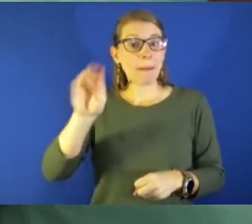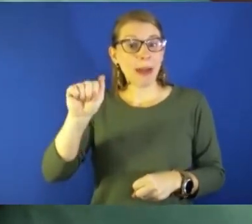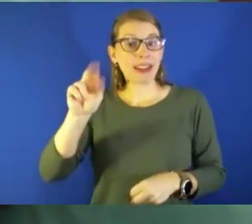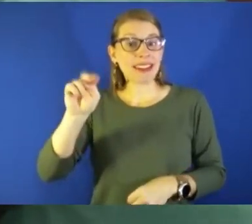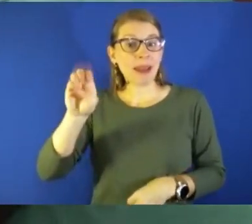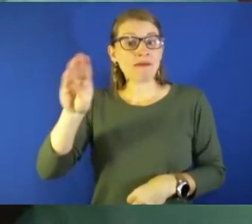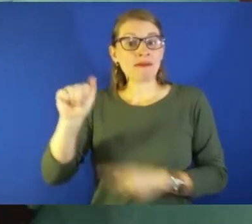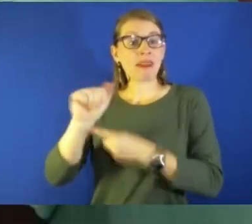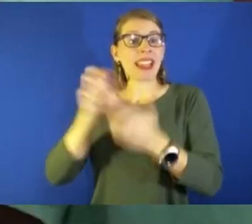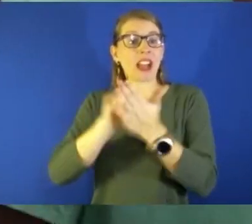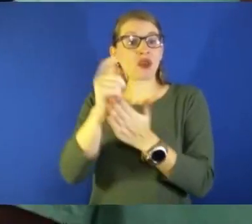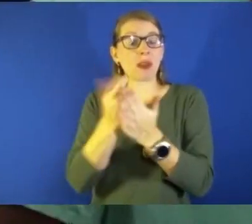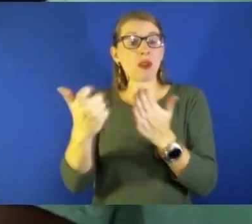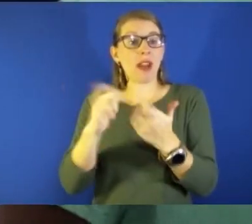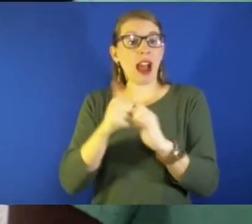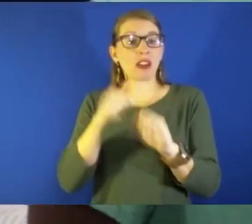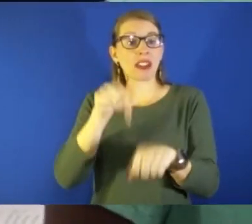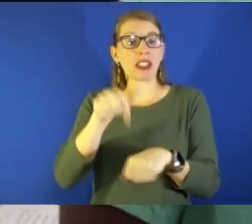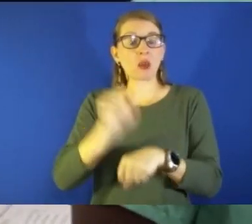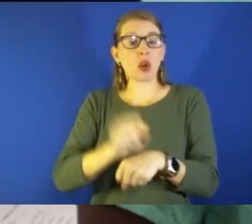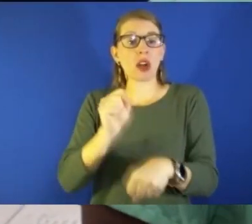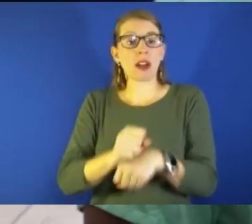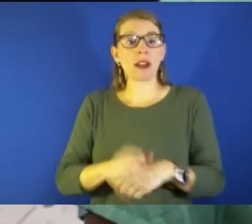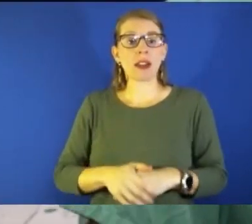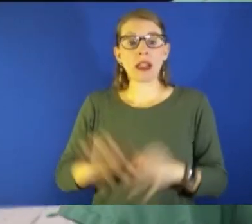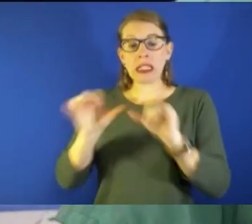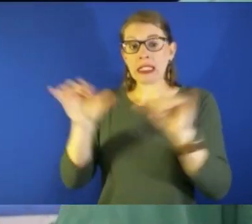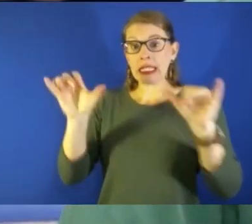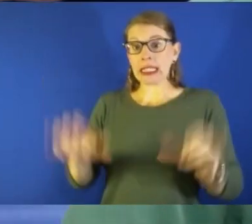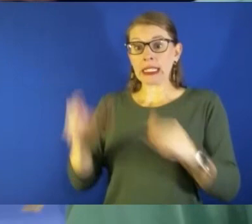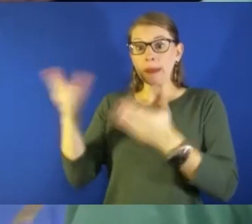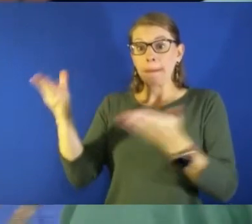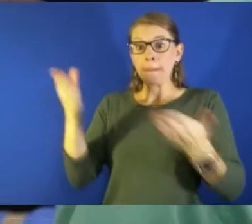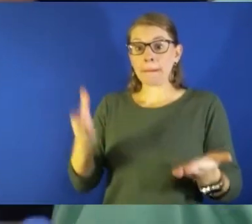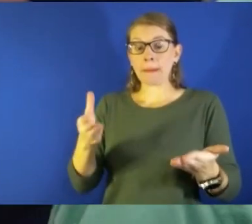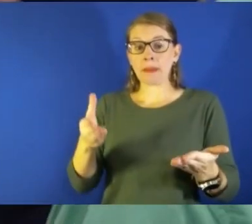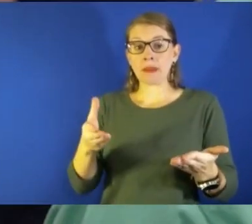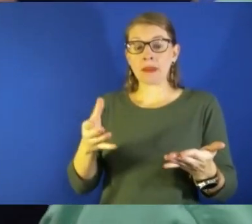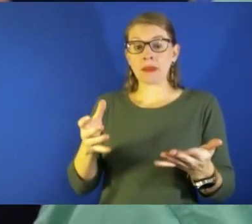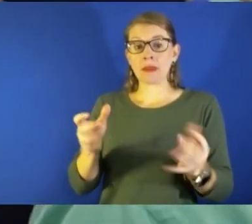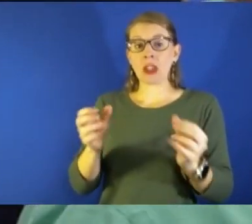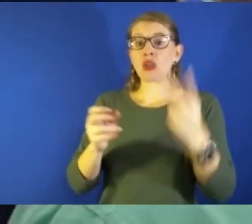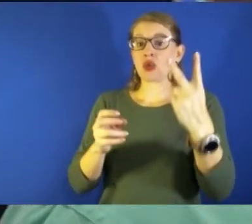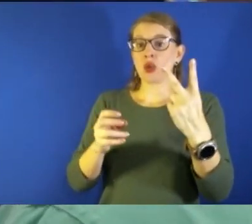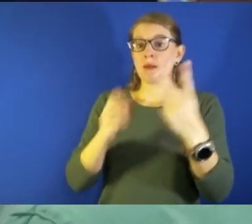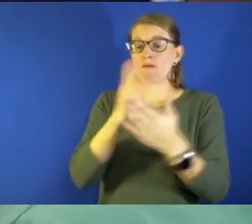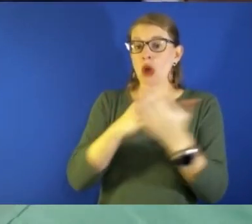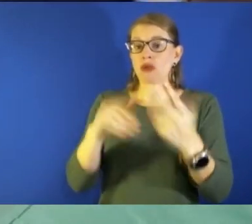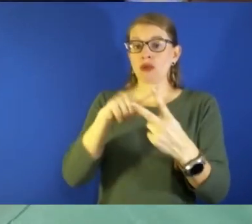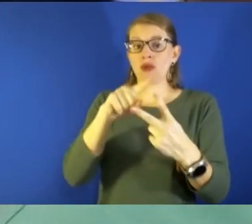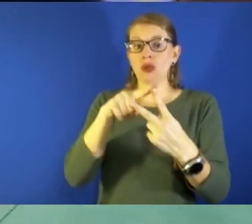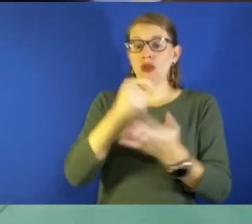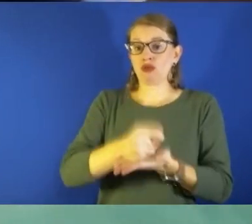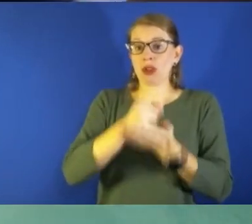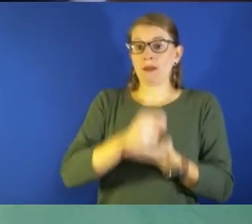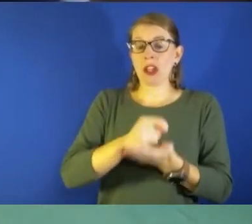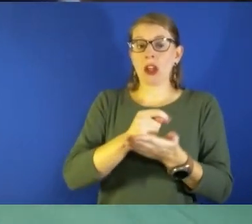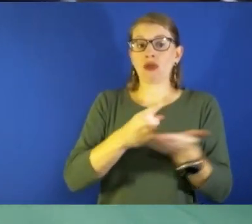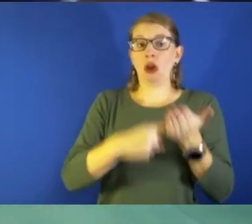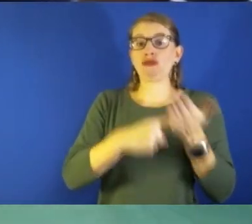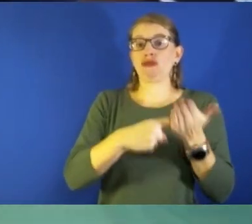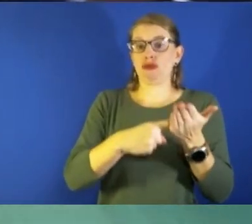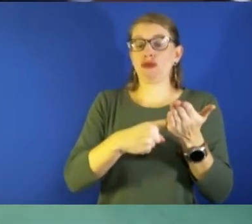is removed? The system comes in two major components. You have the treatment console that we see out